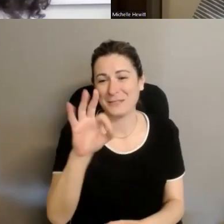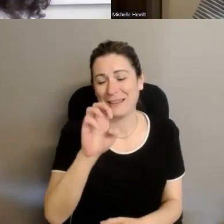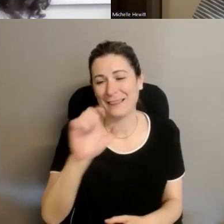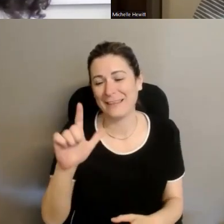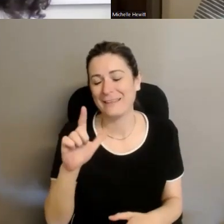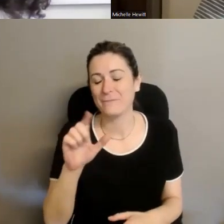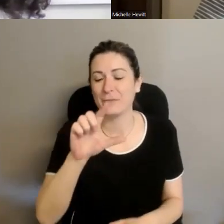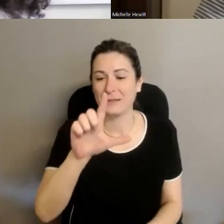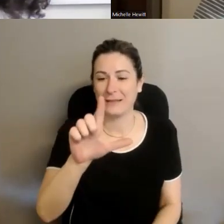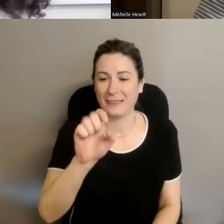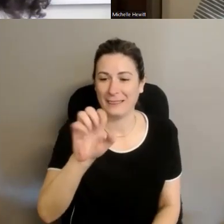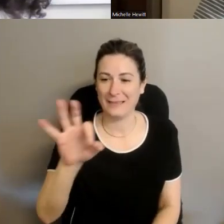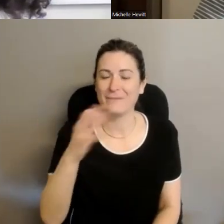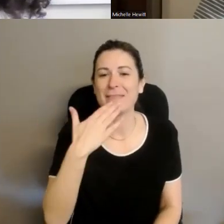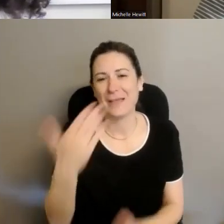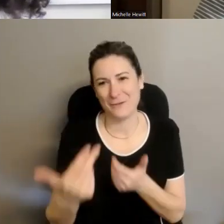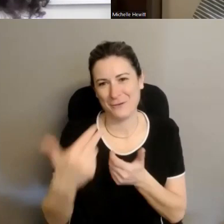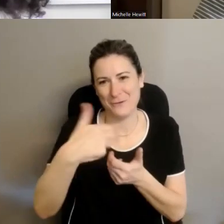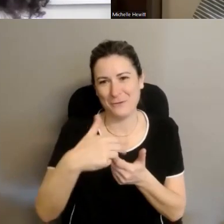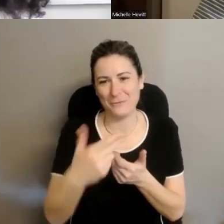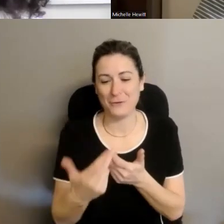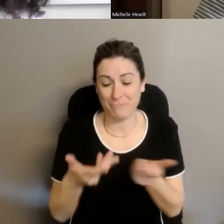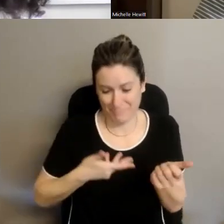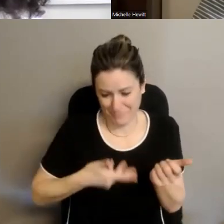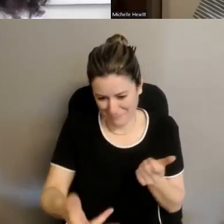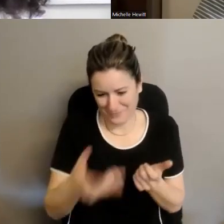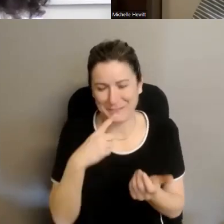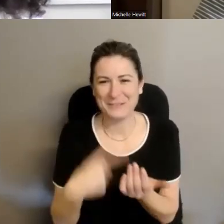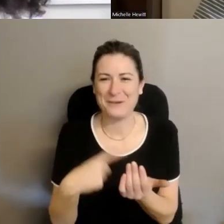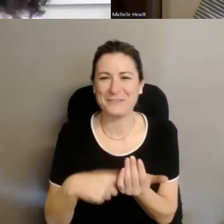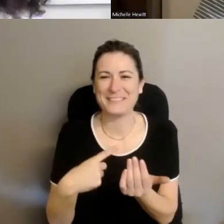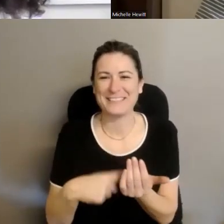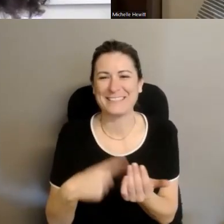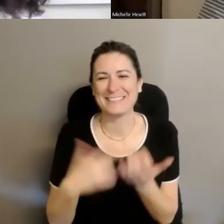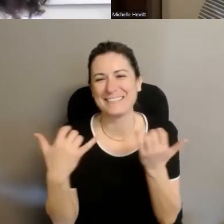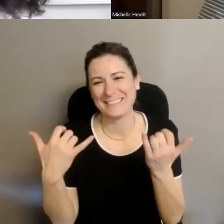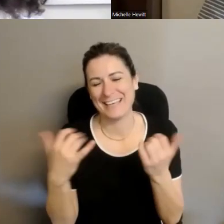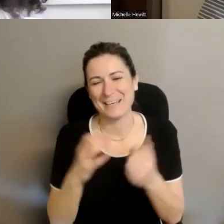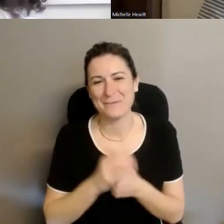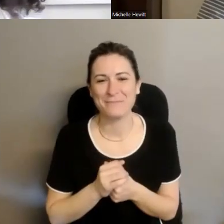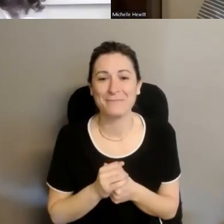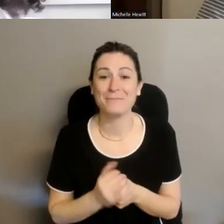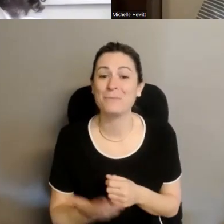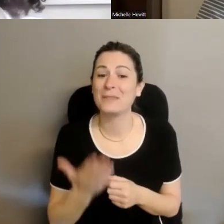conversation. Thank you. Thanks, everyone.